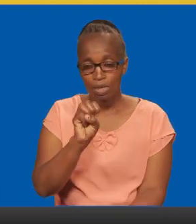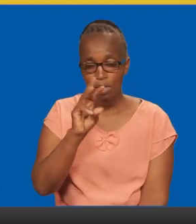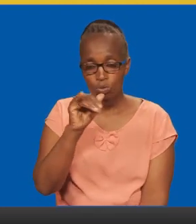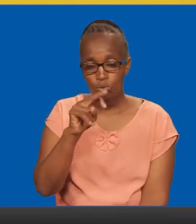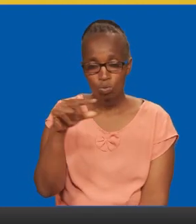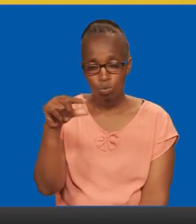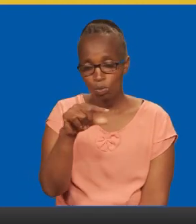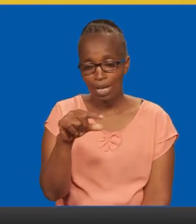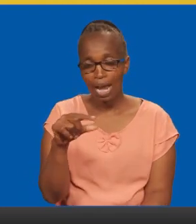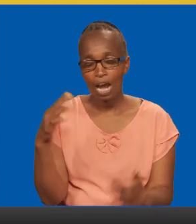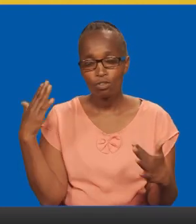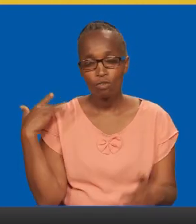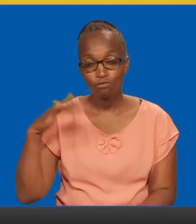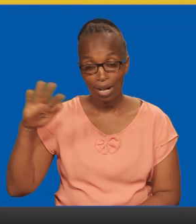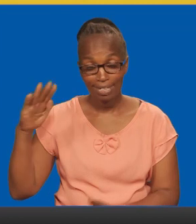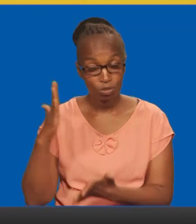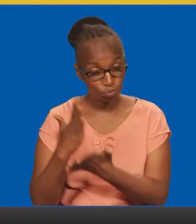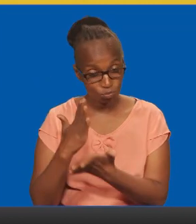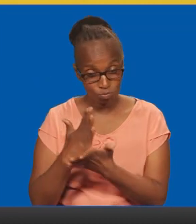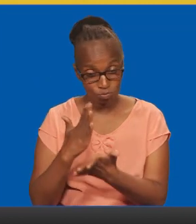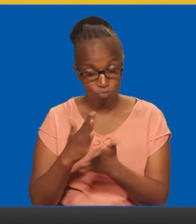swim is perfectly legal.